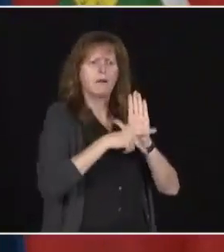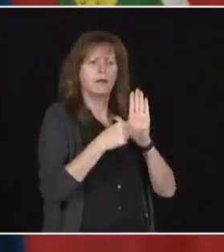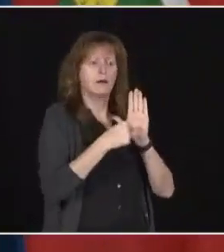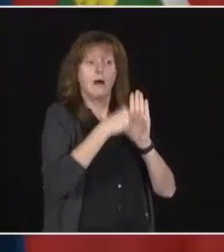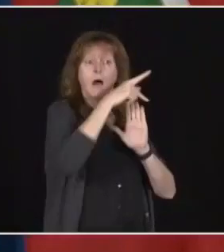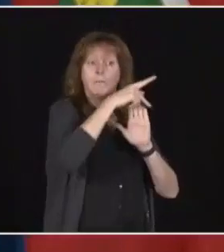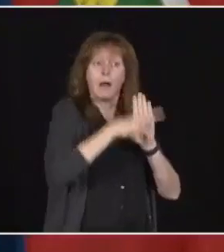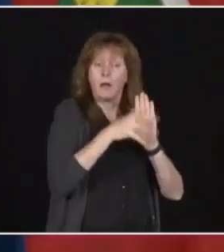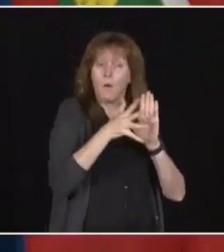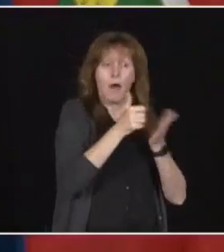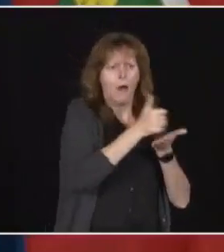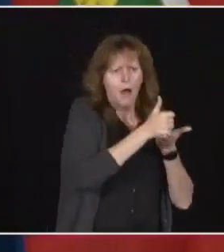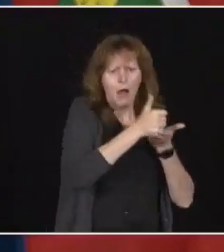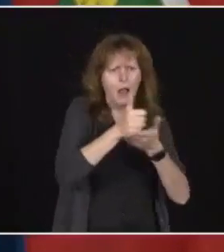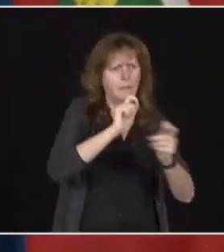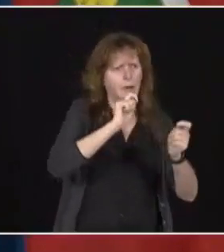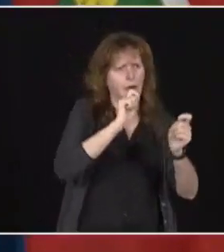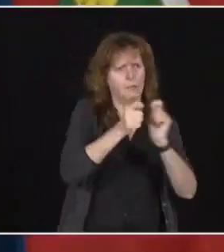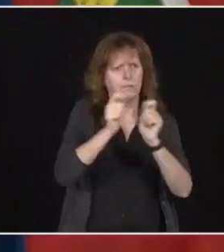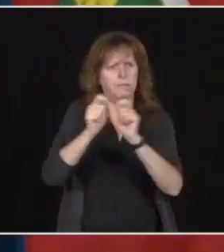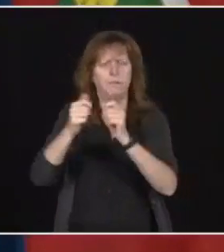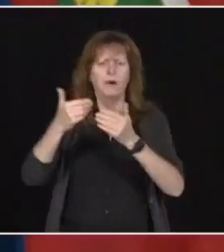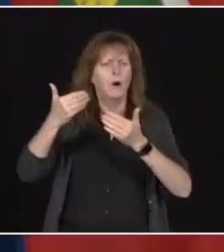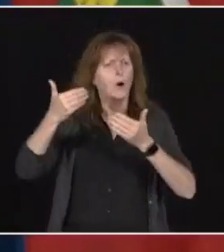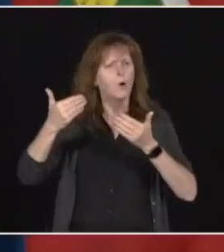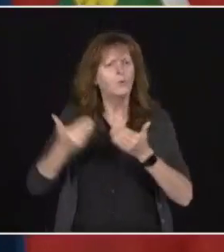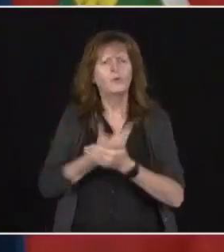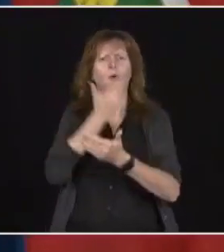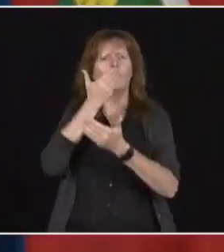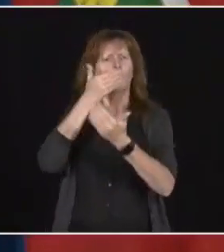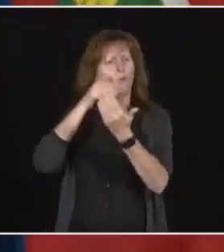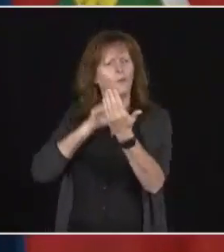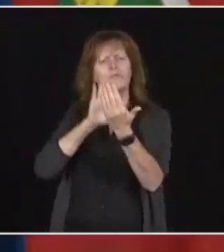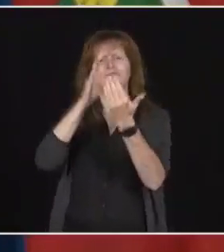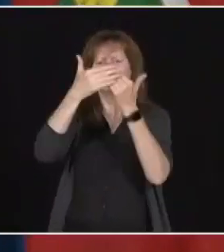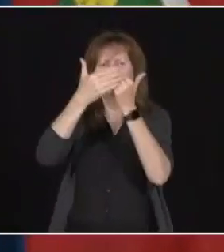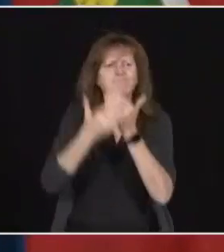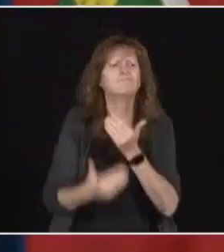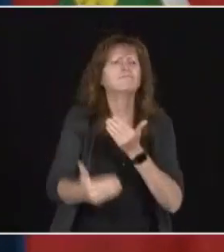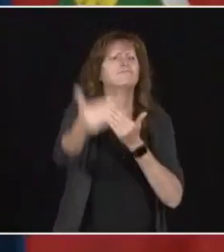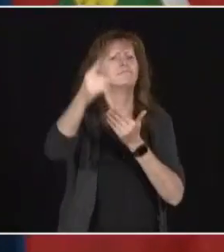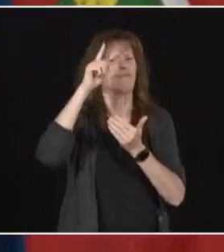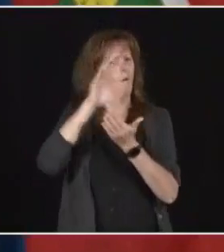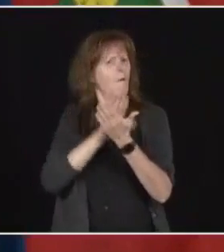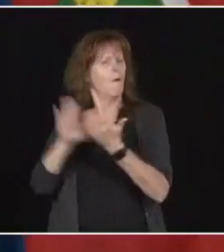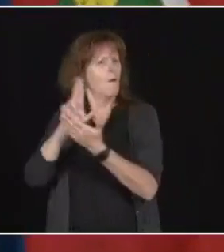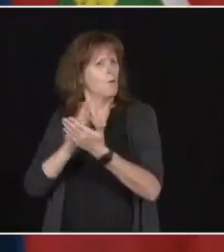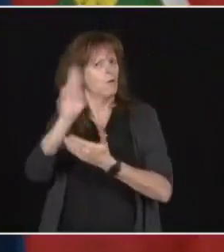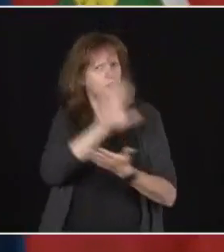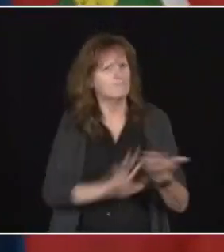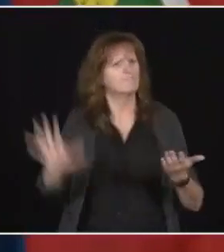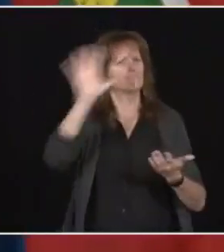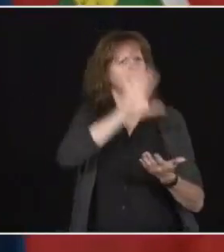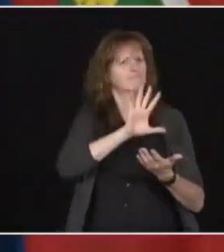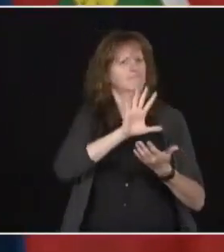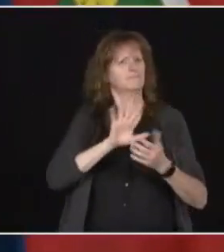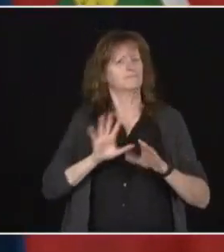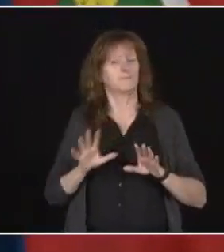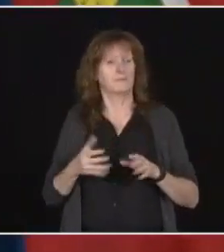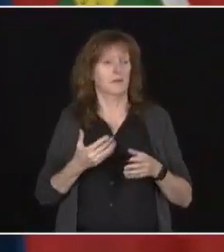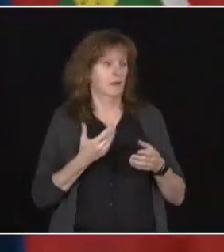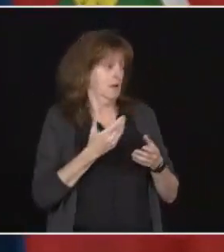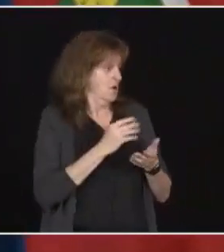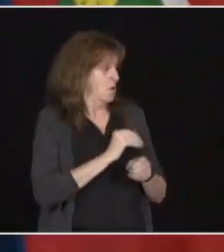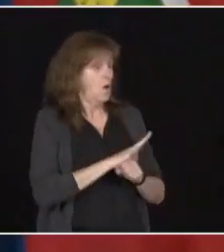sector with a new path forward for post-secondary education in Ontario. We want to ensure that when we come out of COVID, that